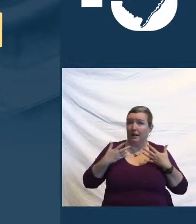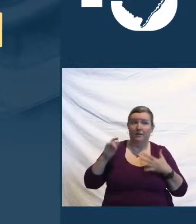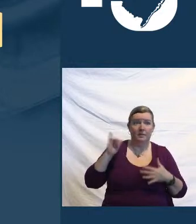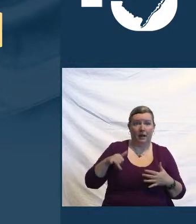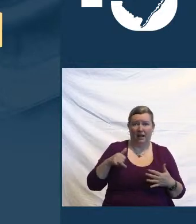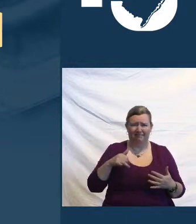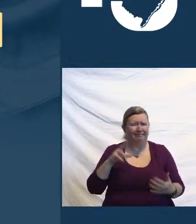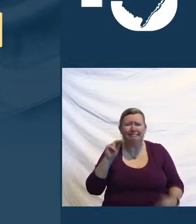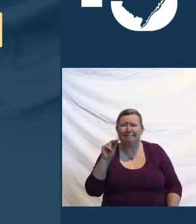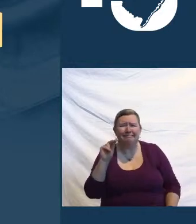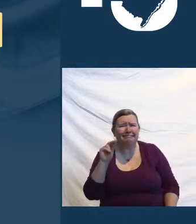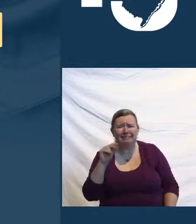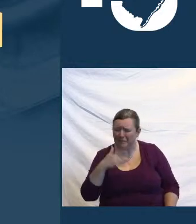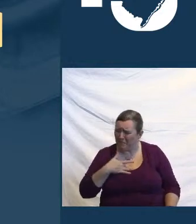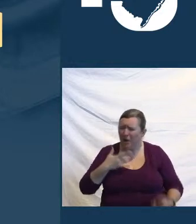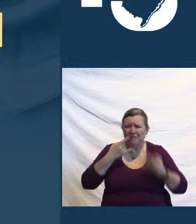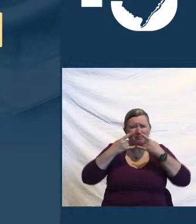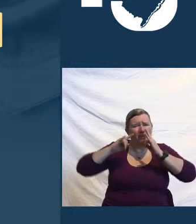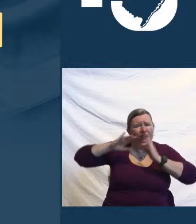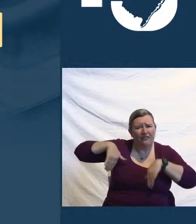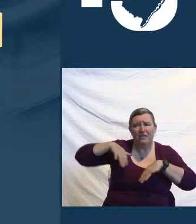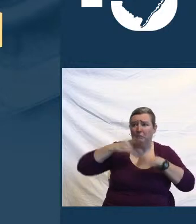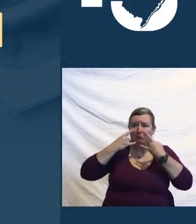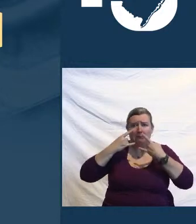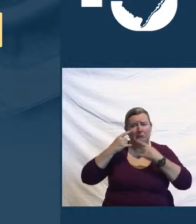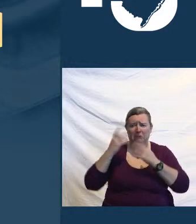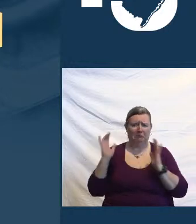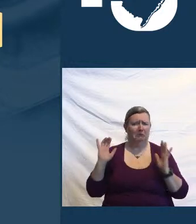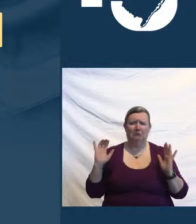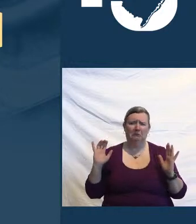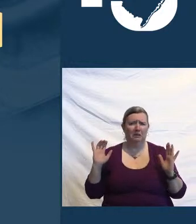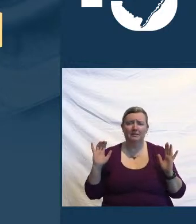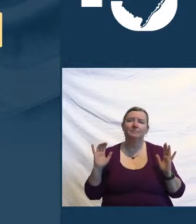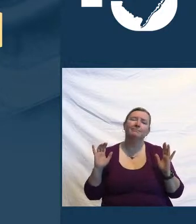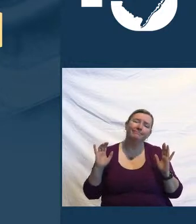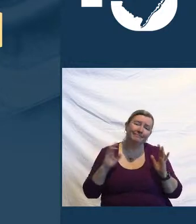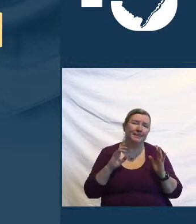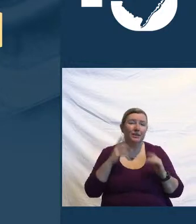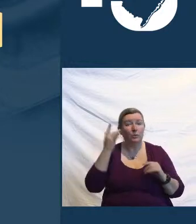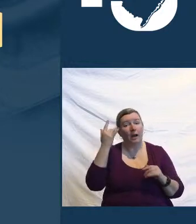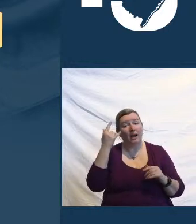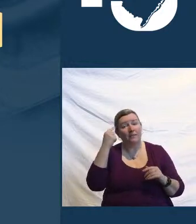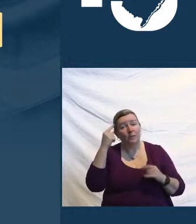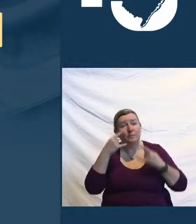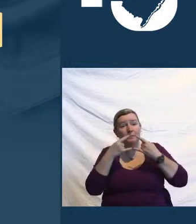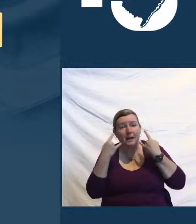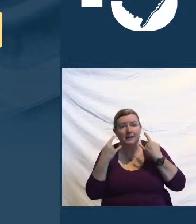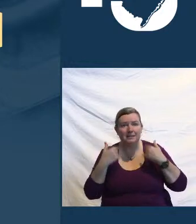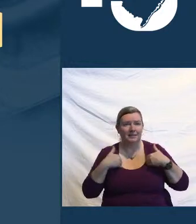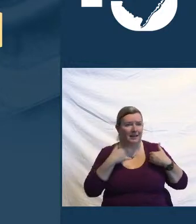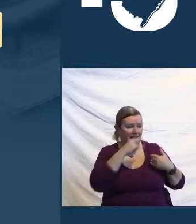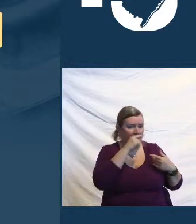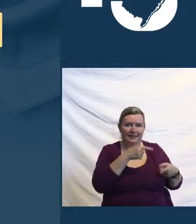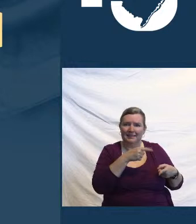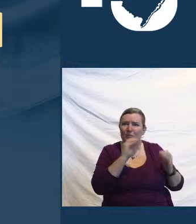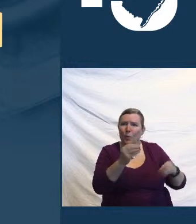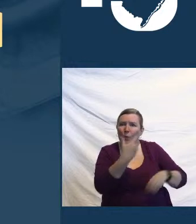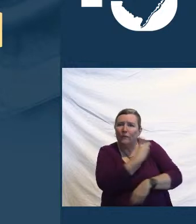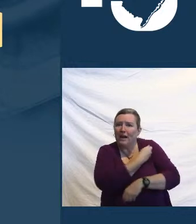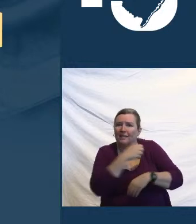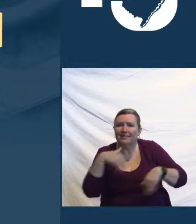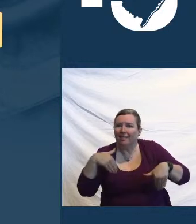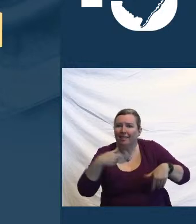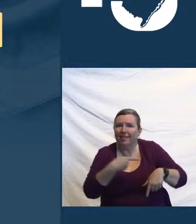reasons was that our youngest students were not yet eligible for vaccinations. Well, now they are. And with each child who gets vaccinated and enters